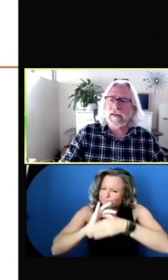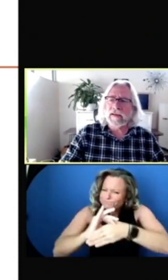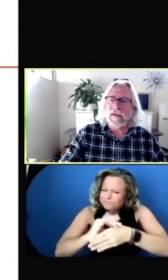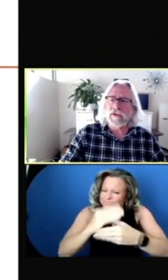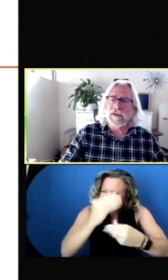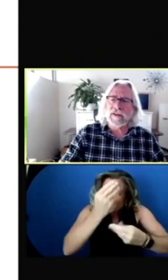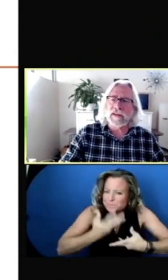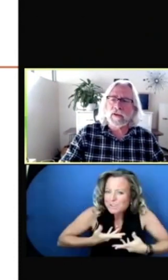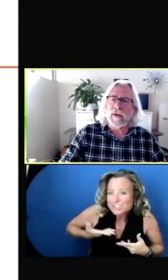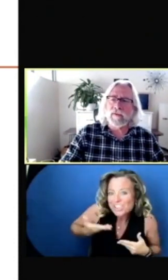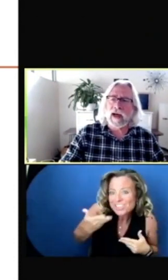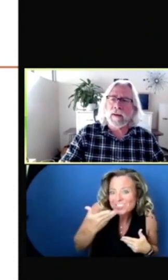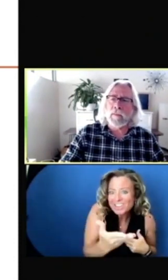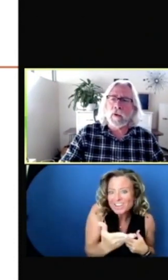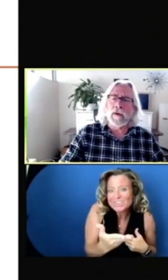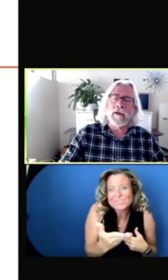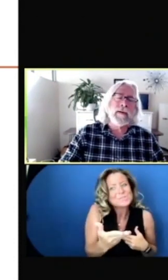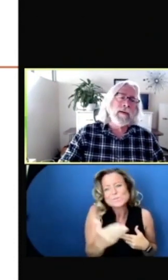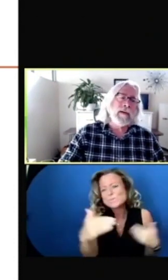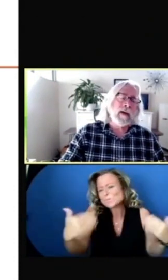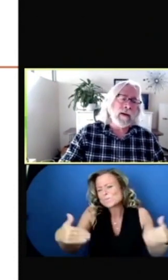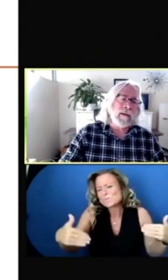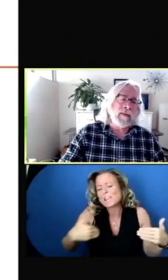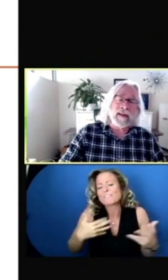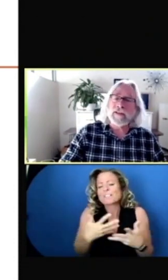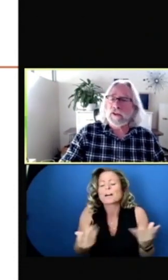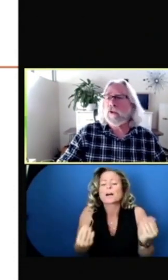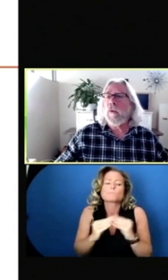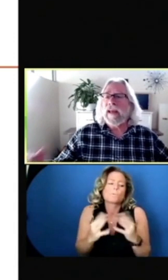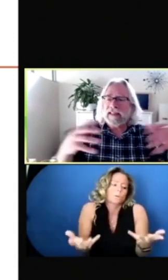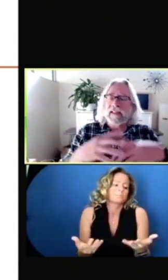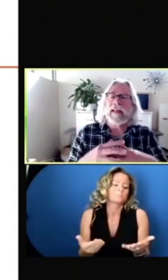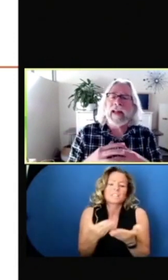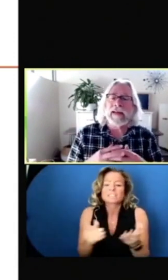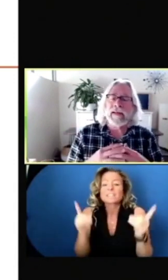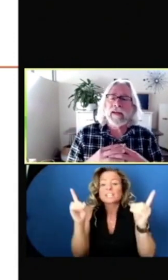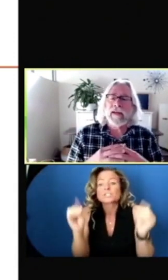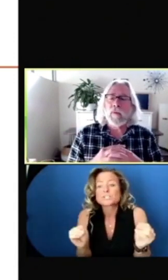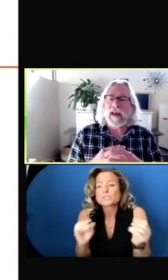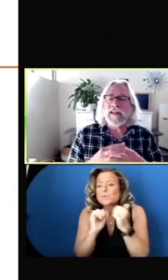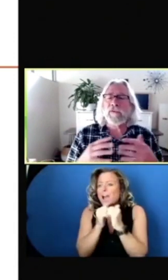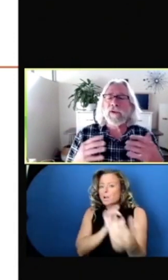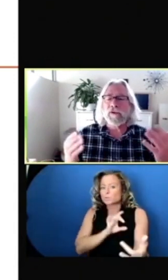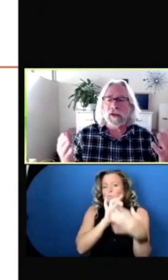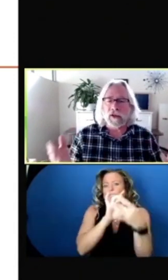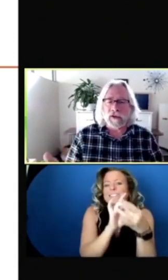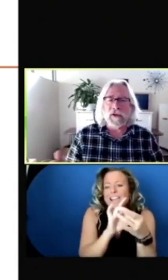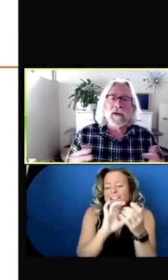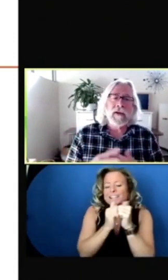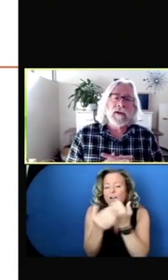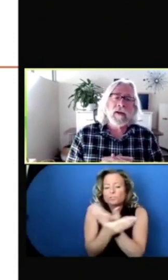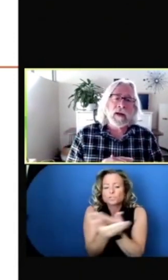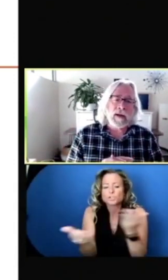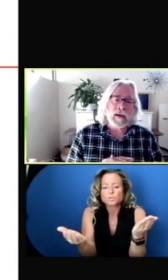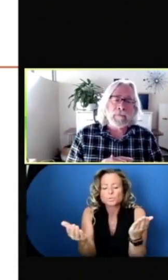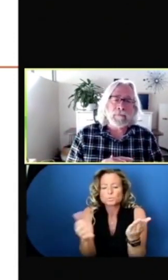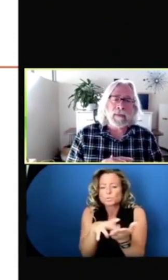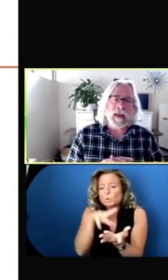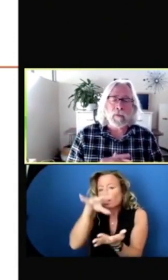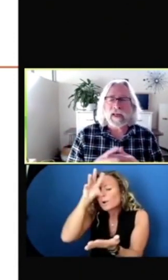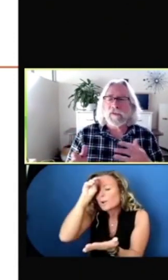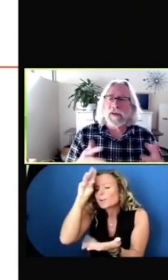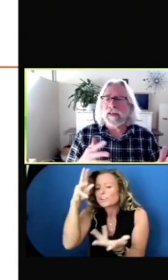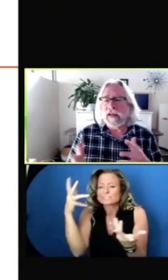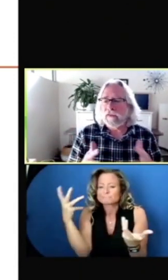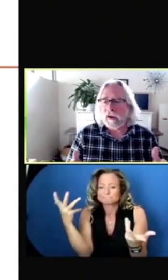that Solution Center. We have a lot more things to do, ways to connect, ways for you to learn,